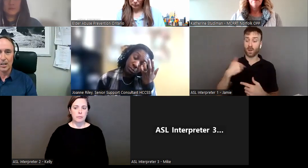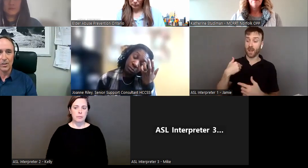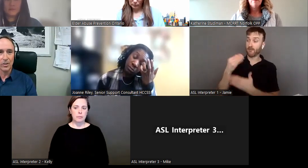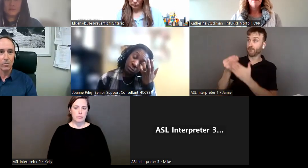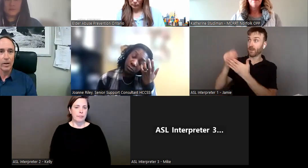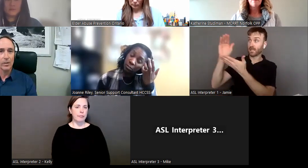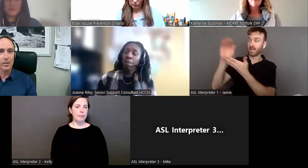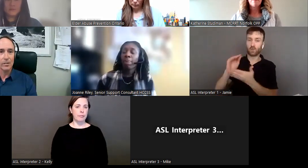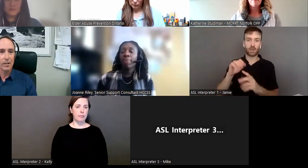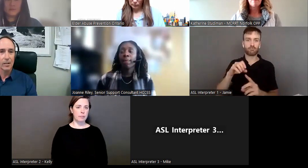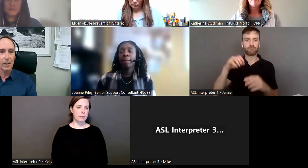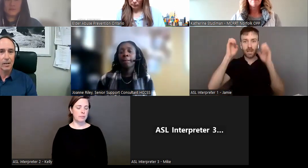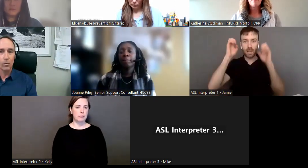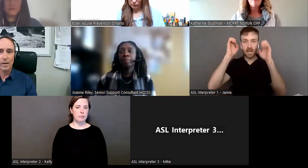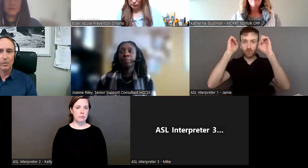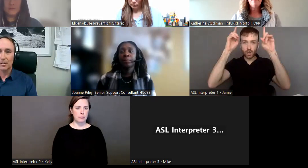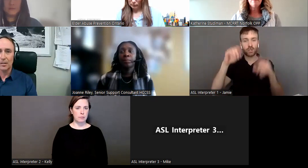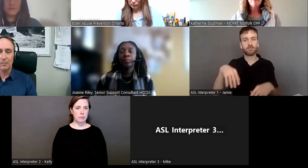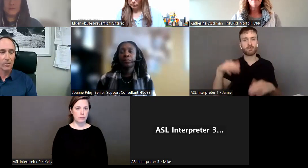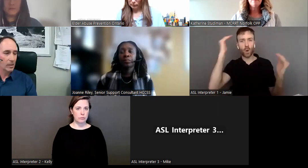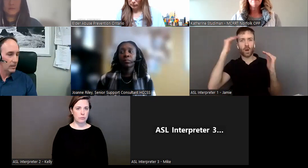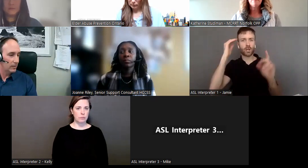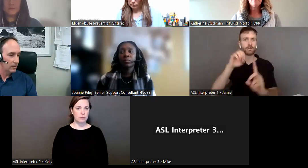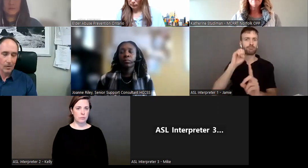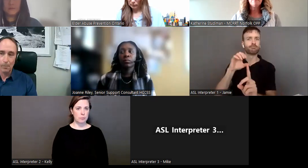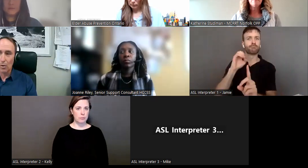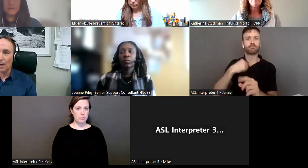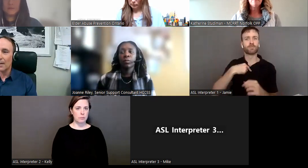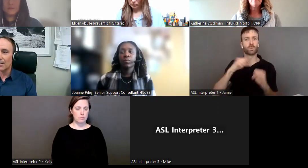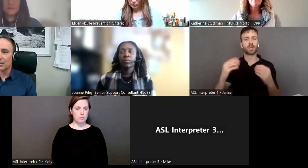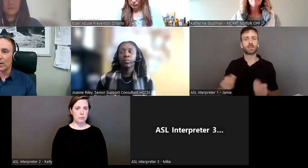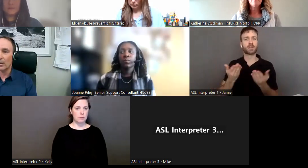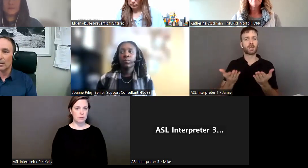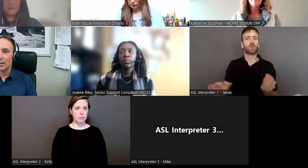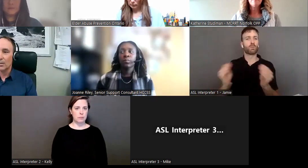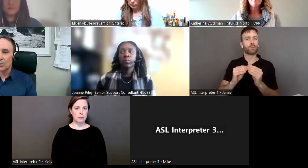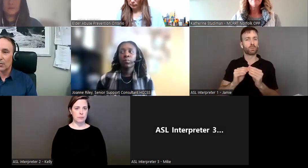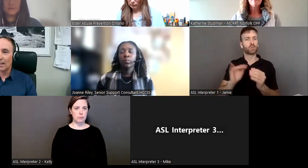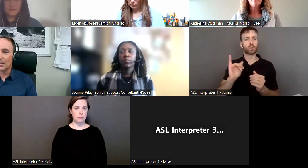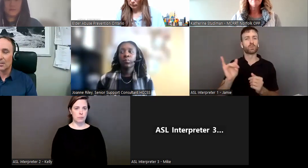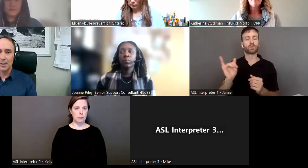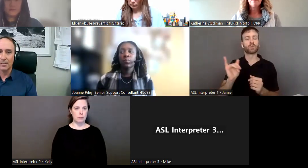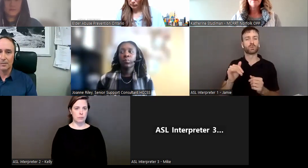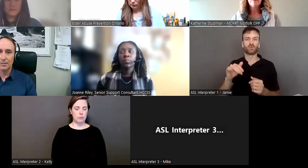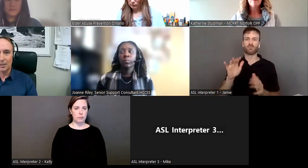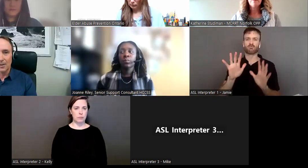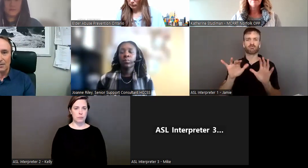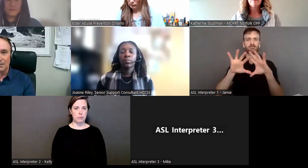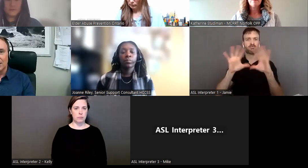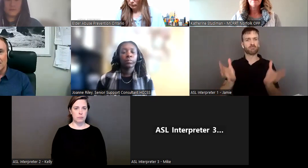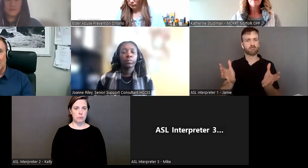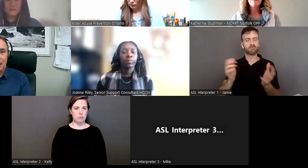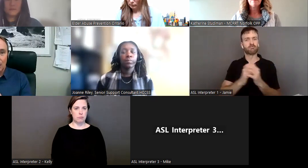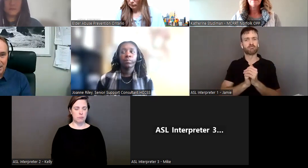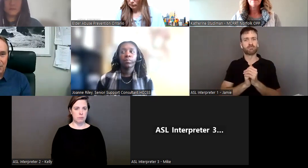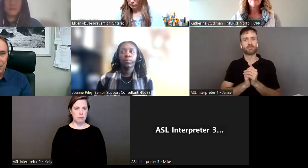do education and awareness, we're able to deliver more on that as well. So that's